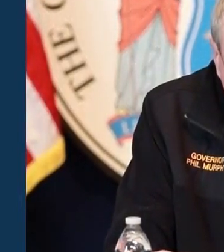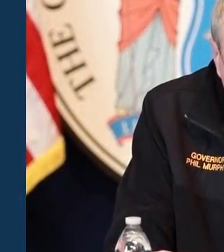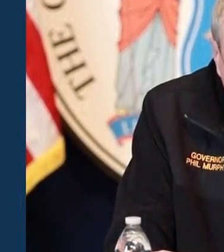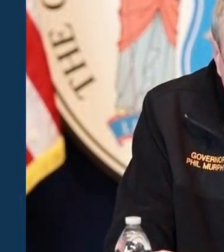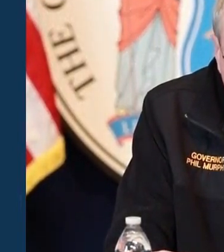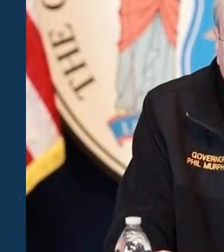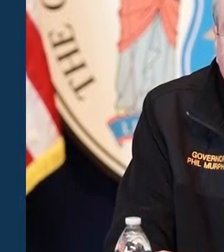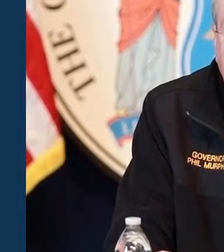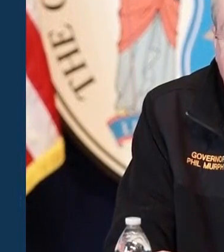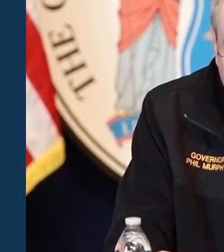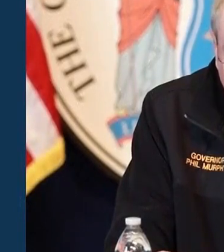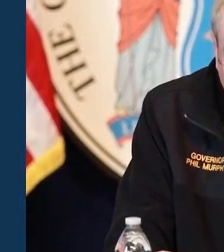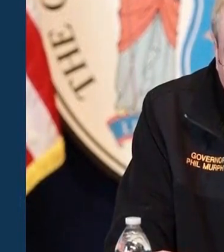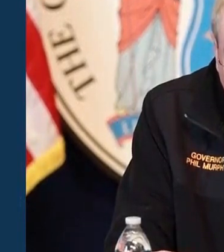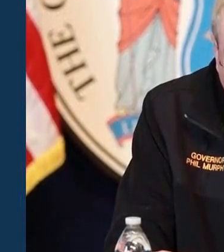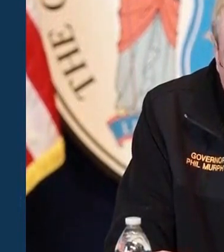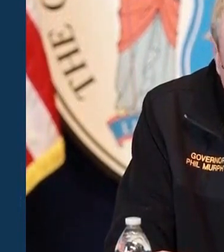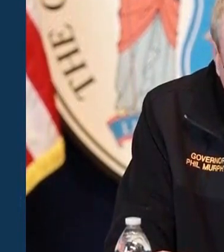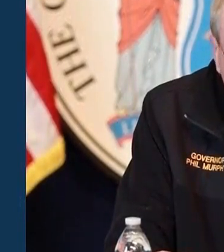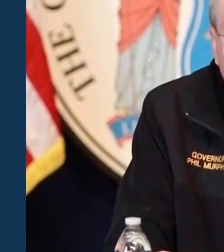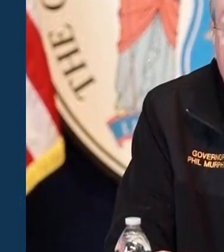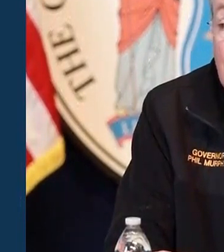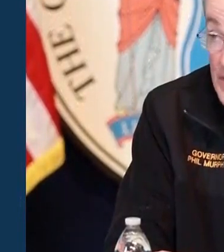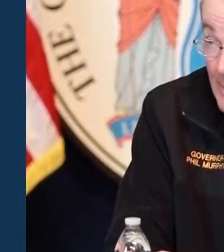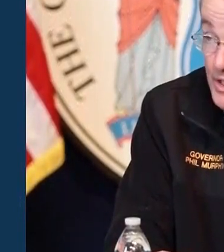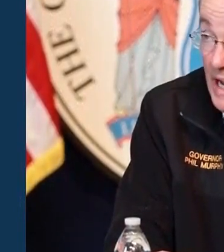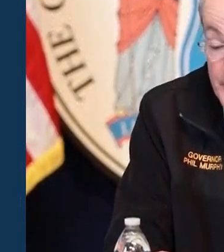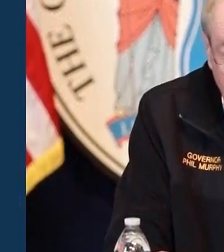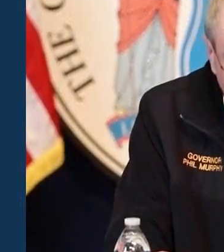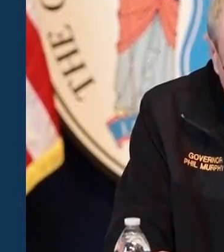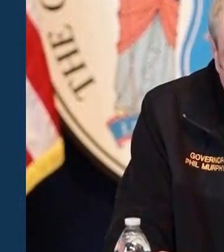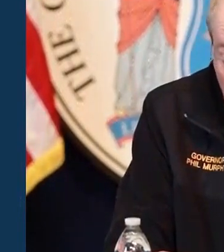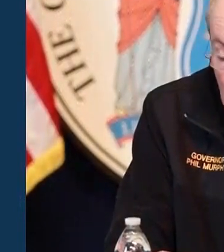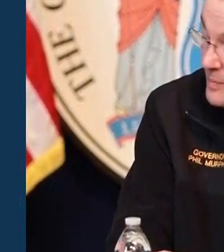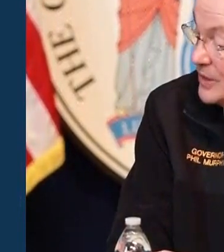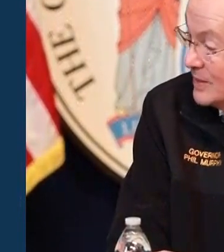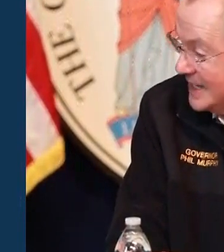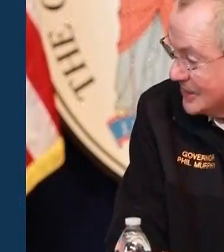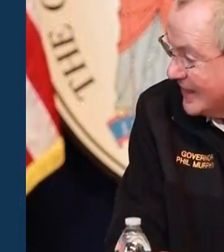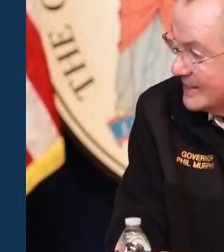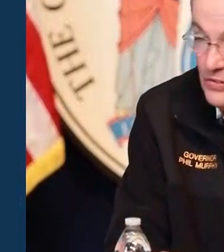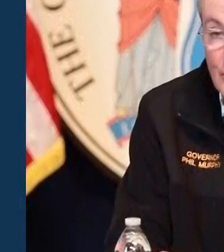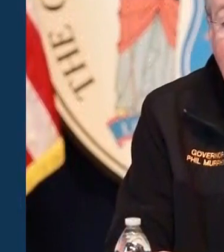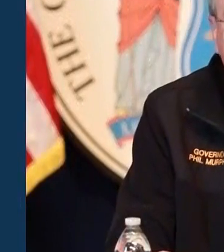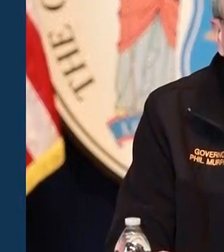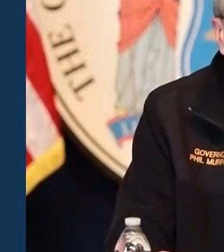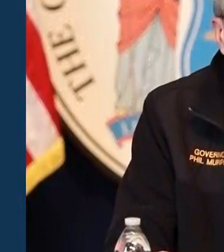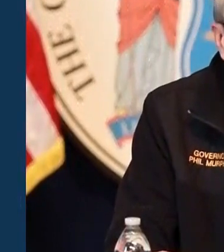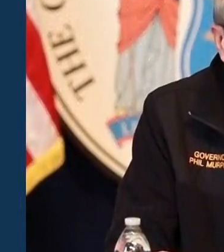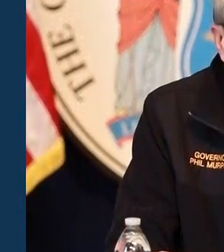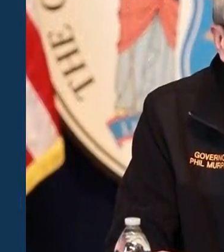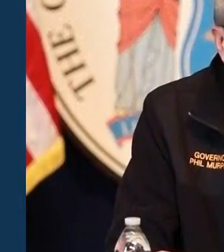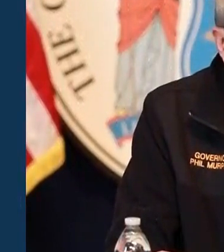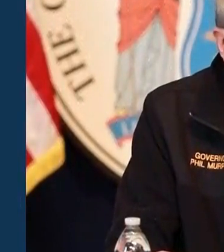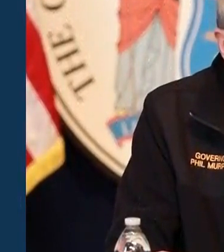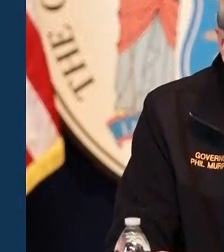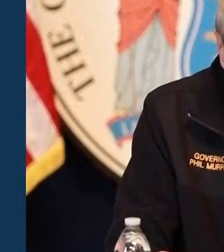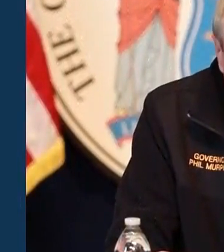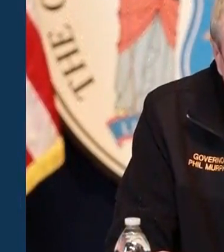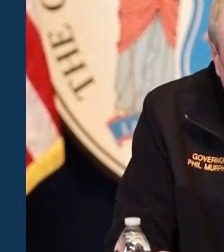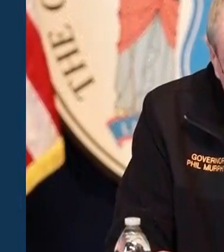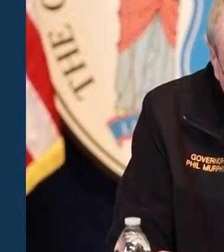to the New Jersey Hospital Association. It is just a snapshot. And Judy would want me to remind you of that. This is not a movie. It's a